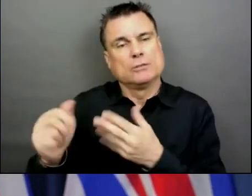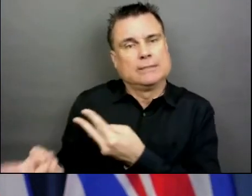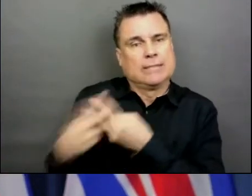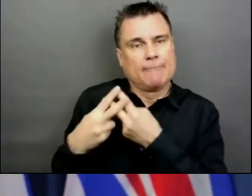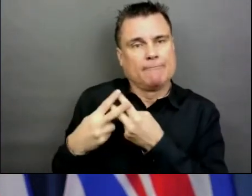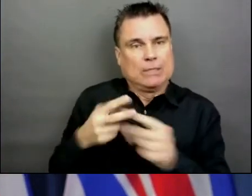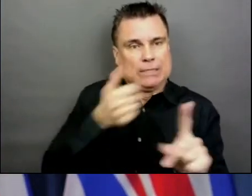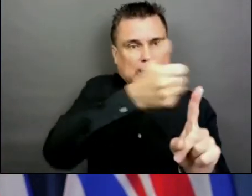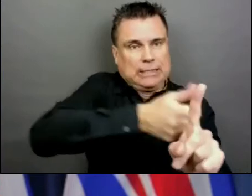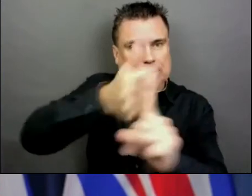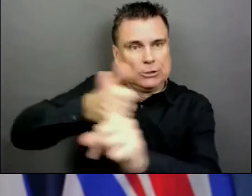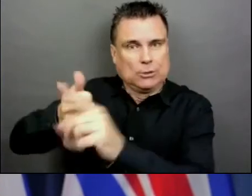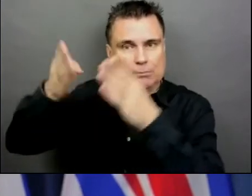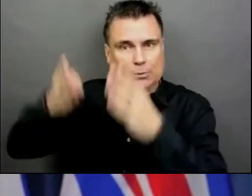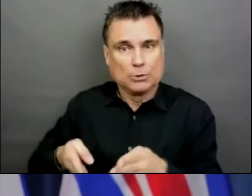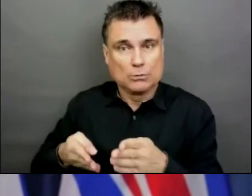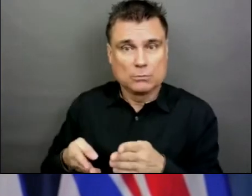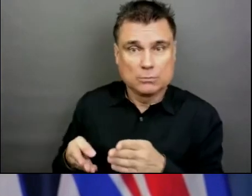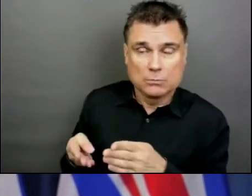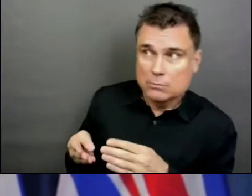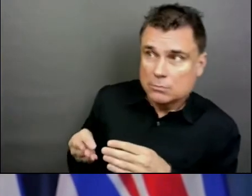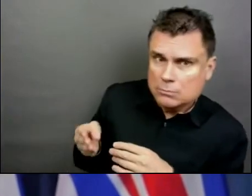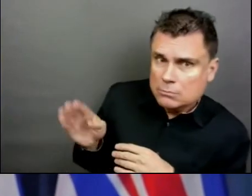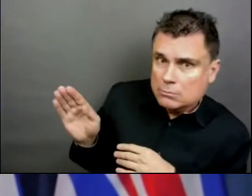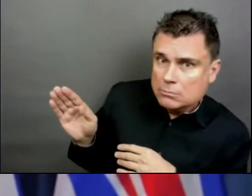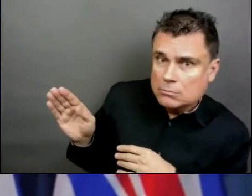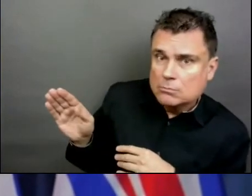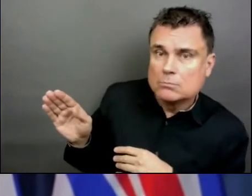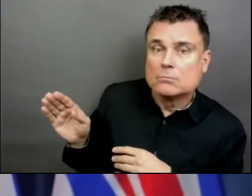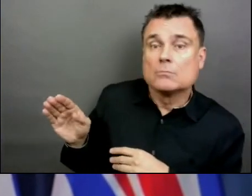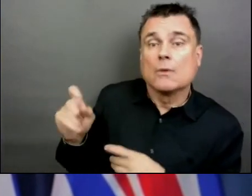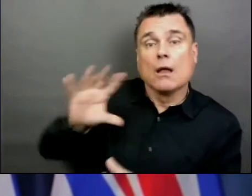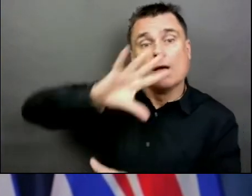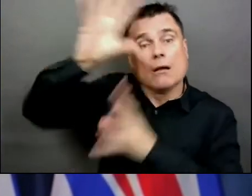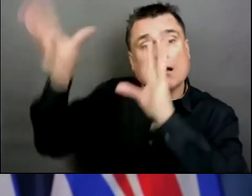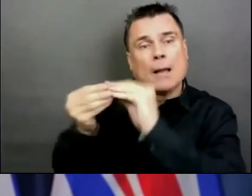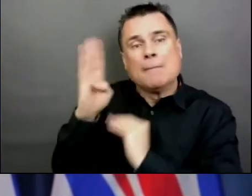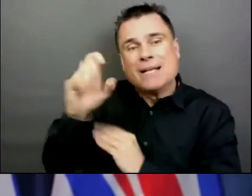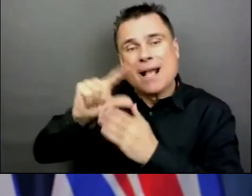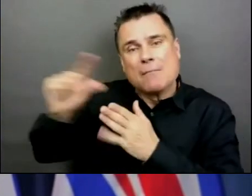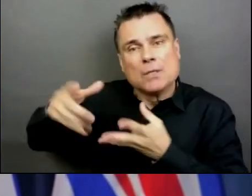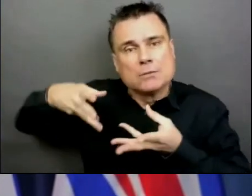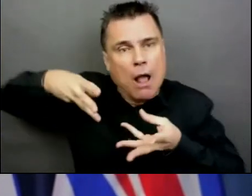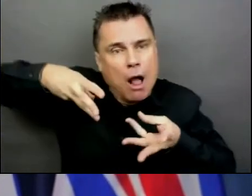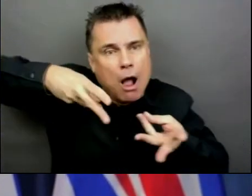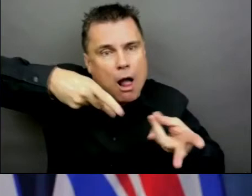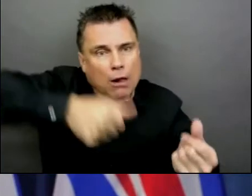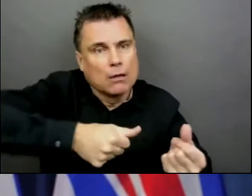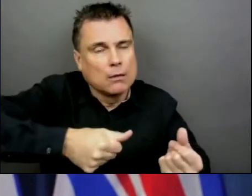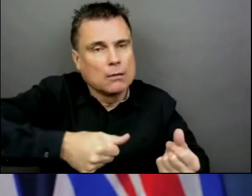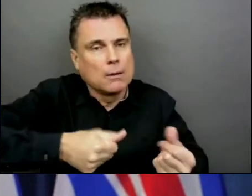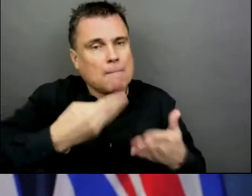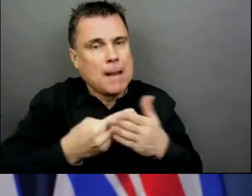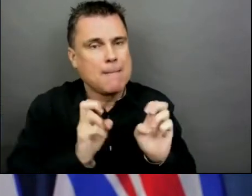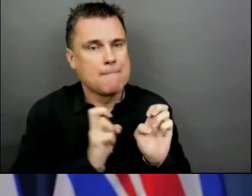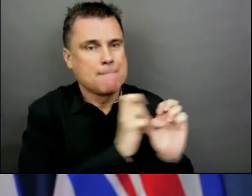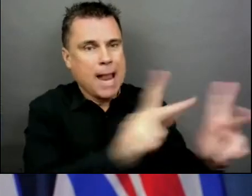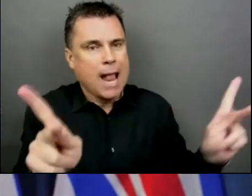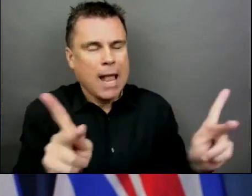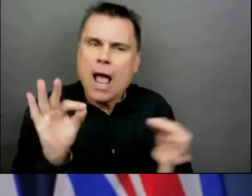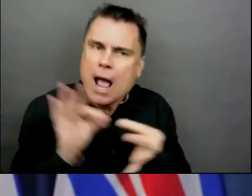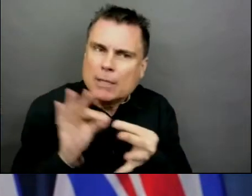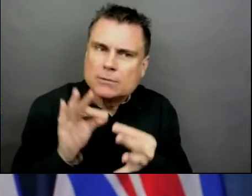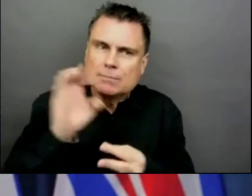you have a follow-up, Lisa? I was looking more me to give a bank total for how much it's going to be across the board for the corporation.